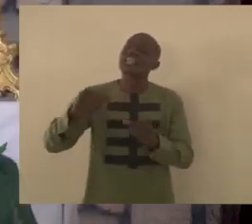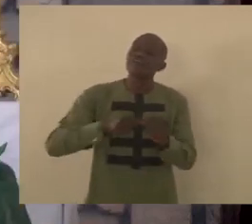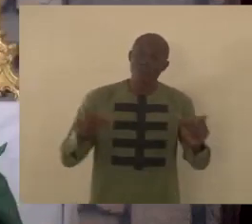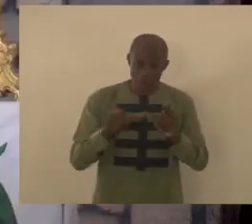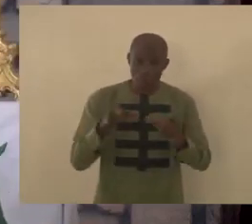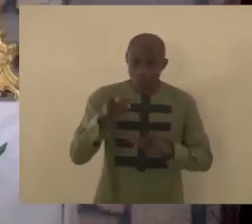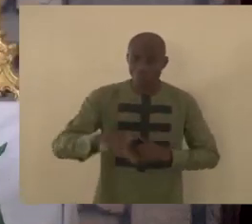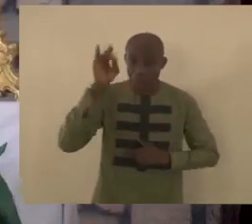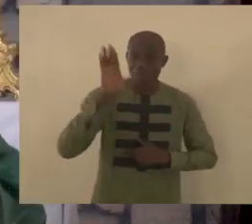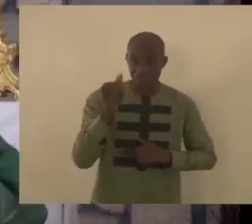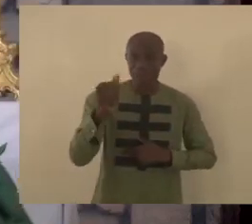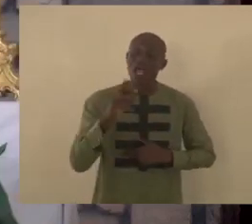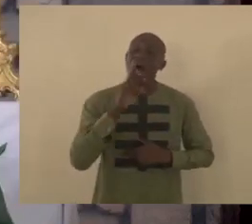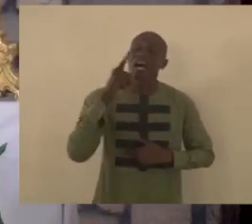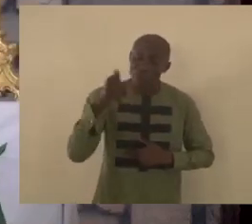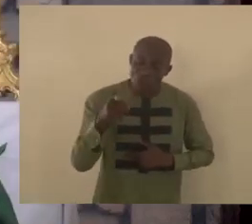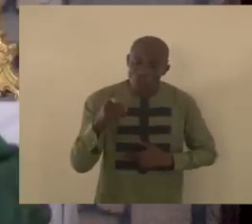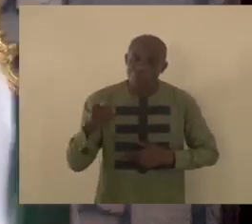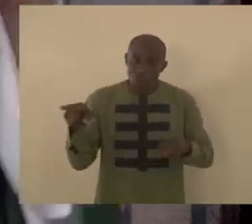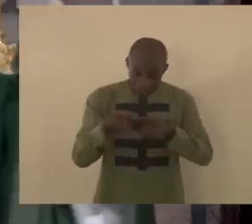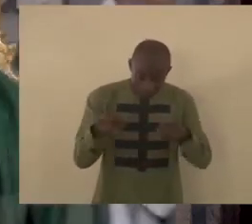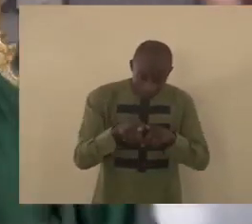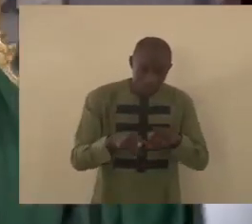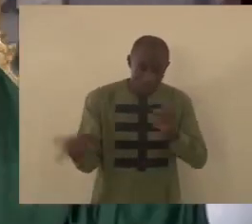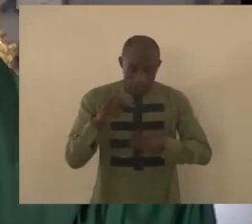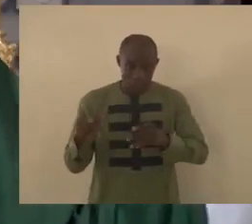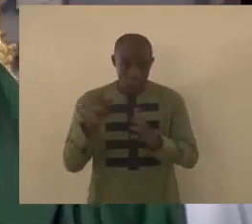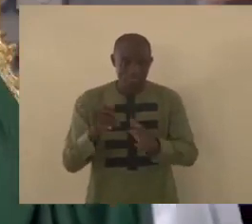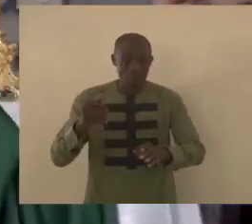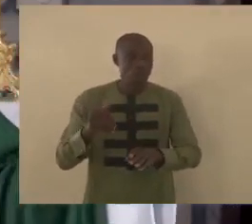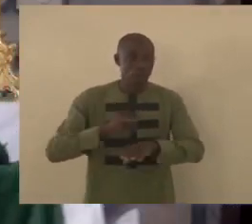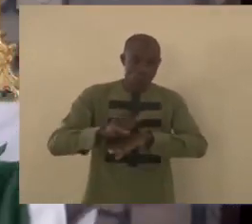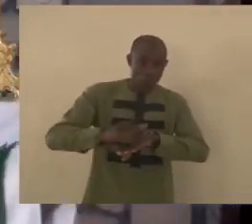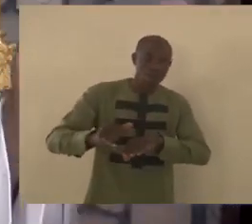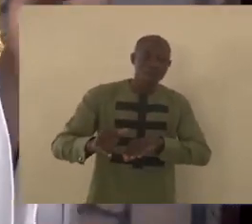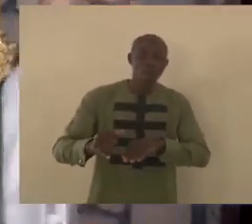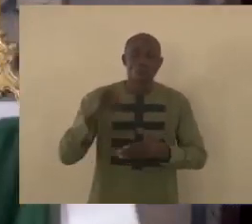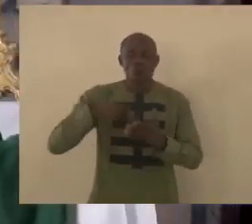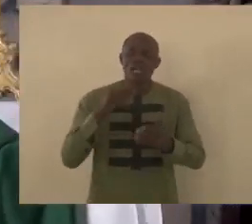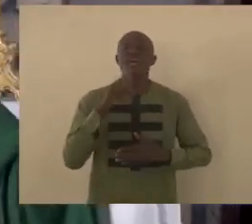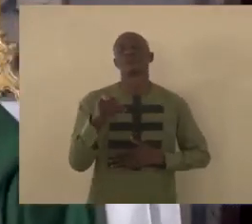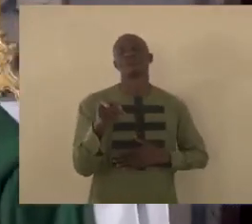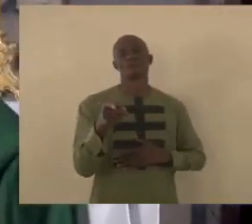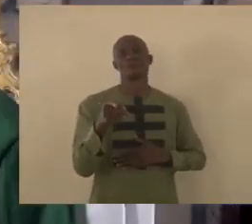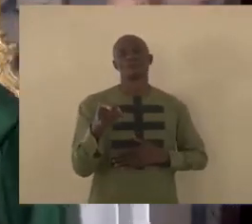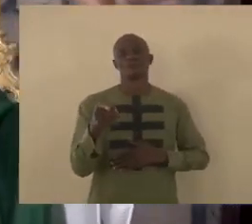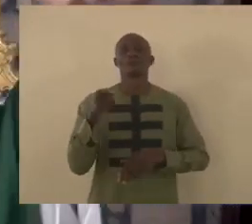In every capacity you find yourself, what about you? Are you like the same people that you're criticizing? If you are like them, what